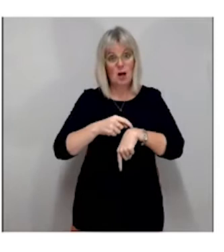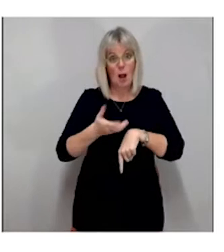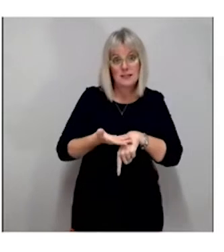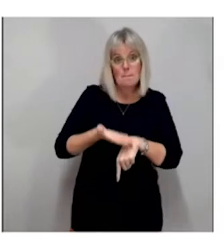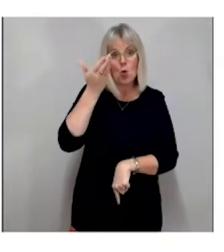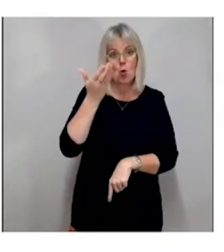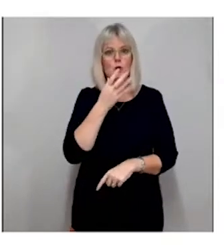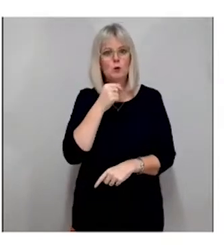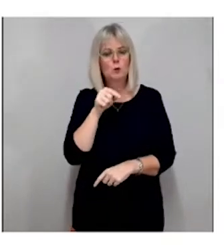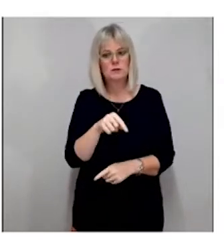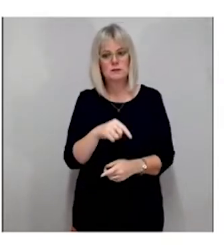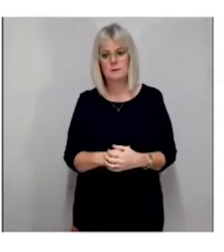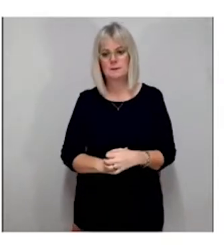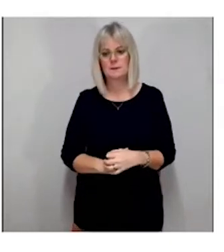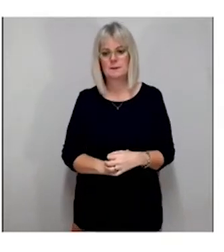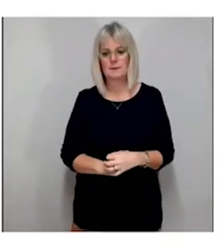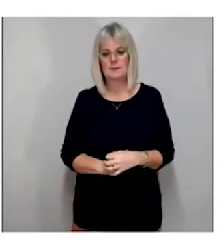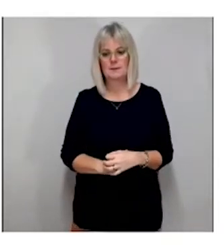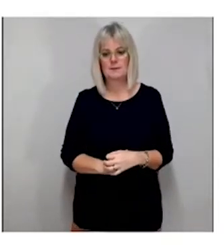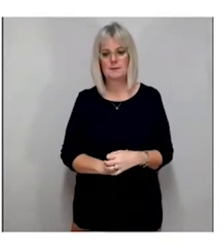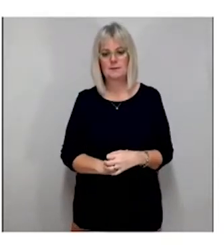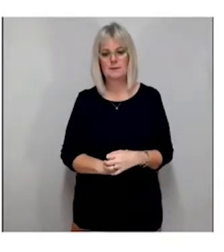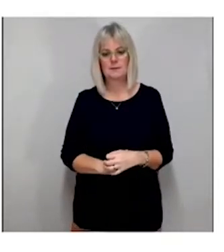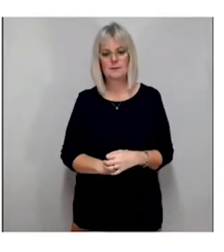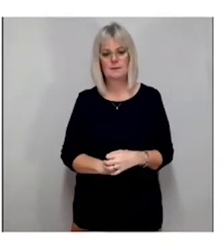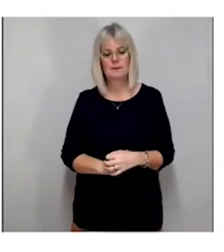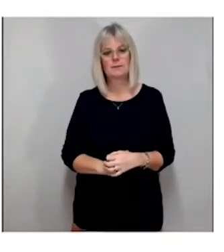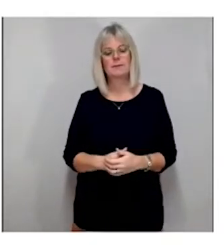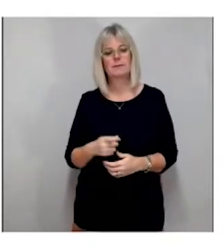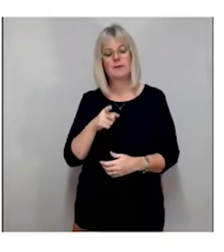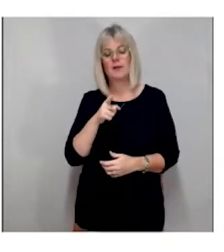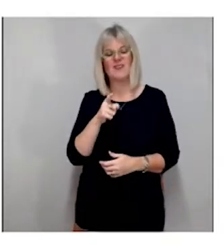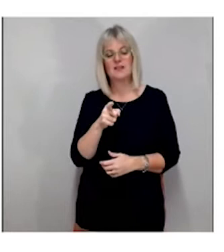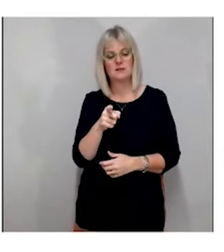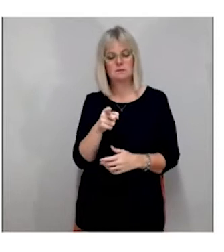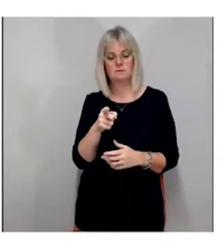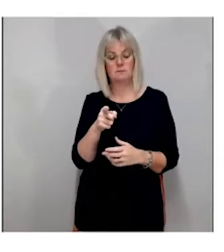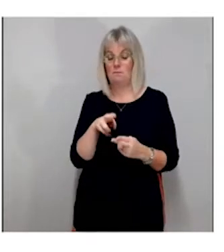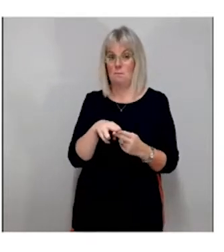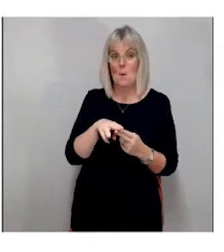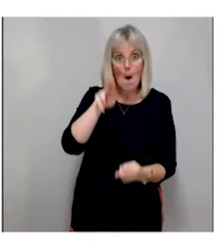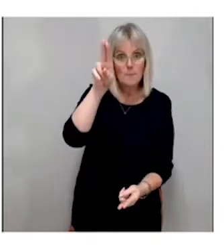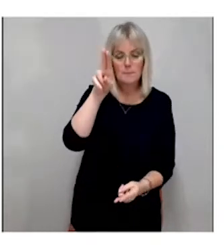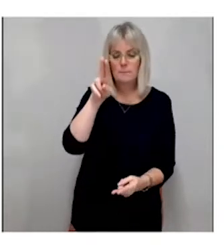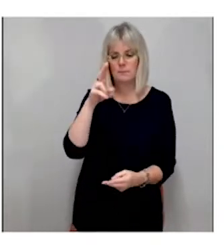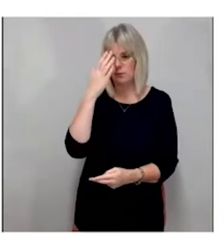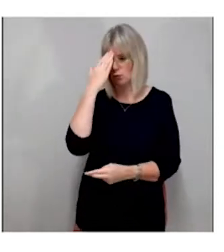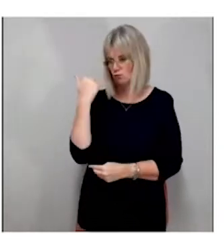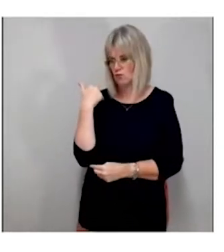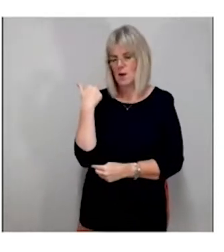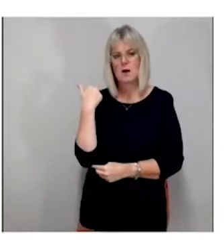This huge leap in usage reminds us that over 70% of disabilities are invisible. If you meet